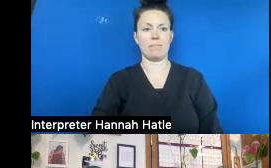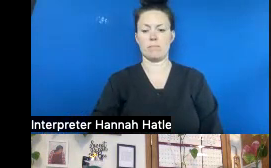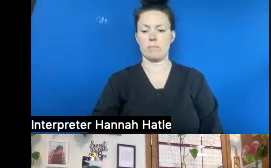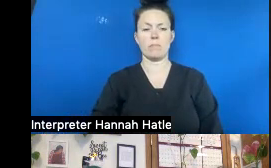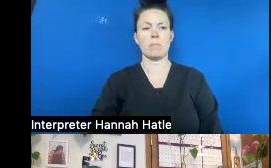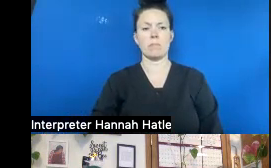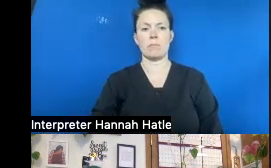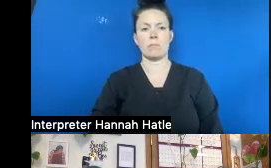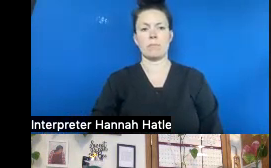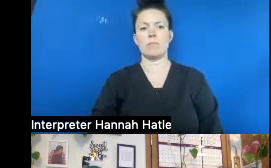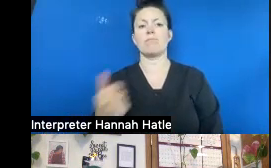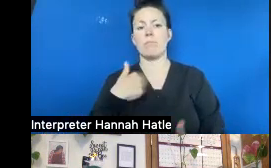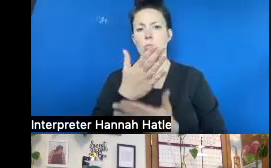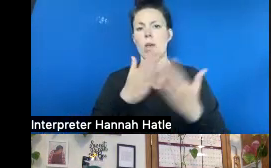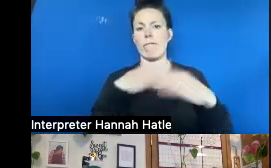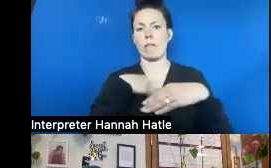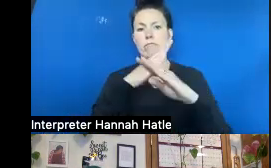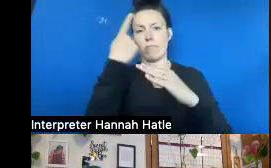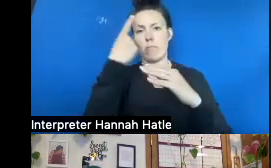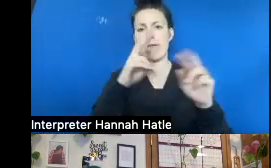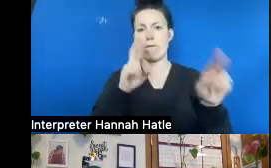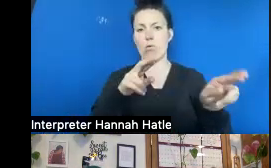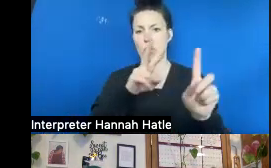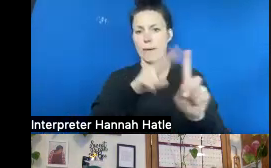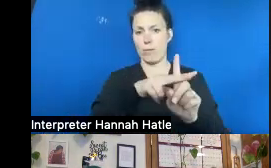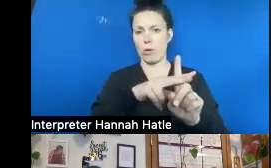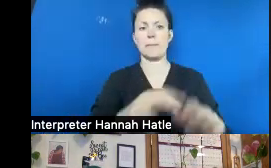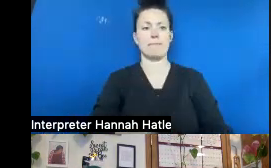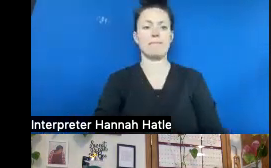So there are some barriers to reporting.